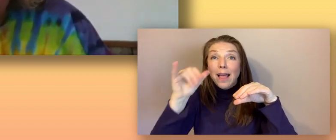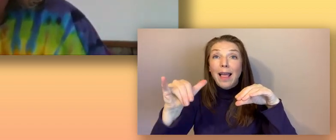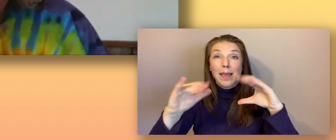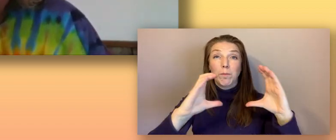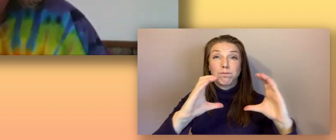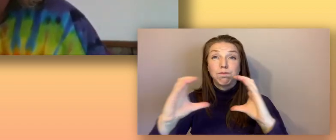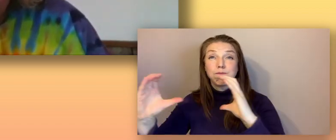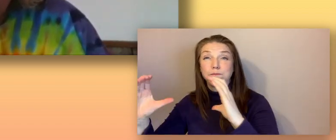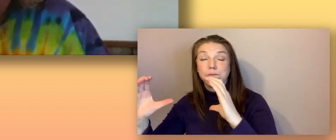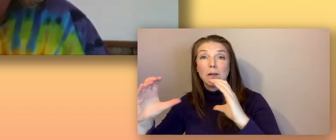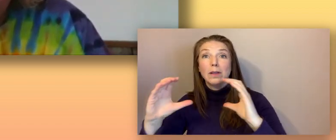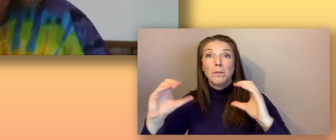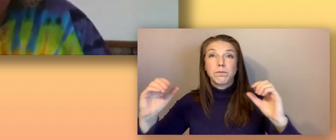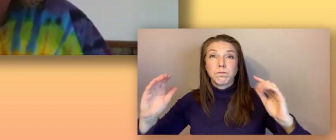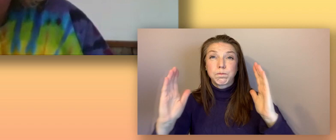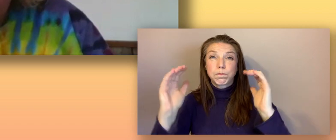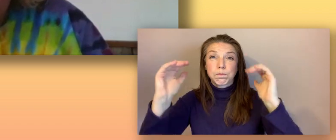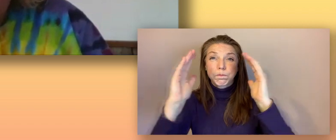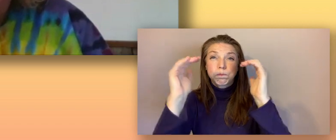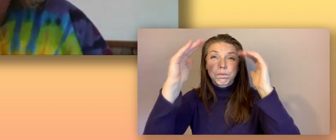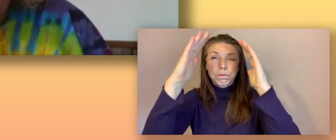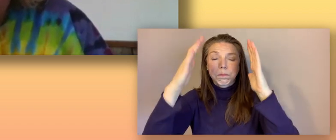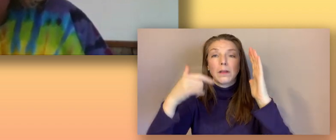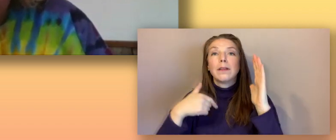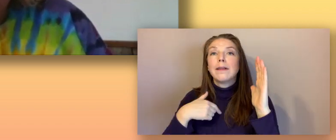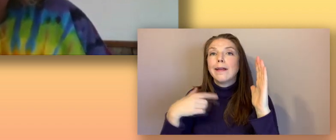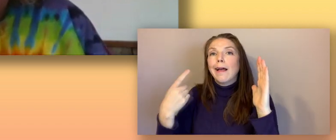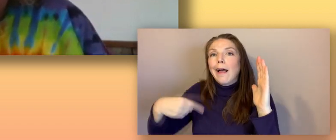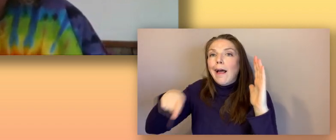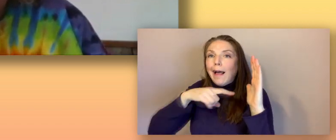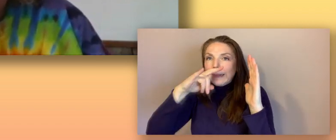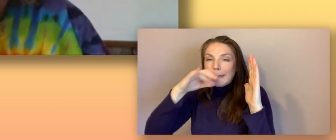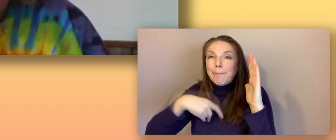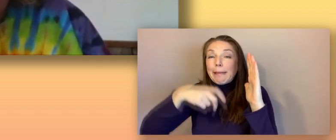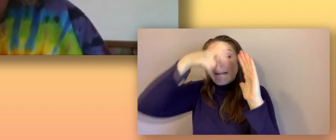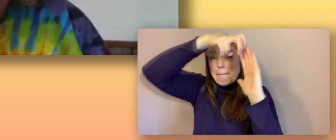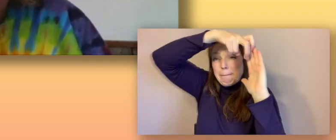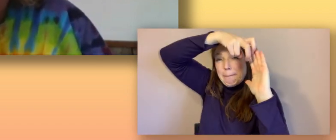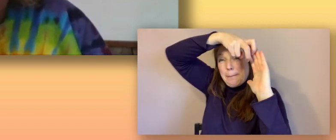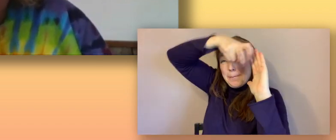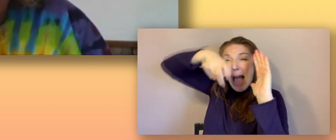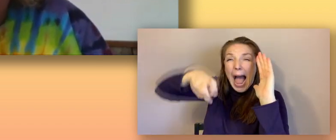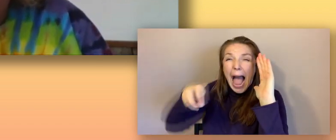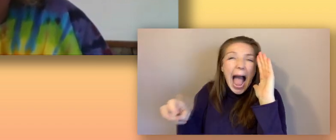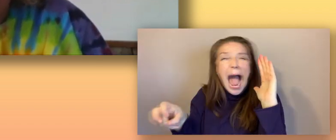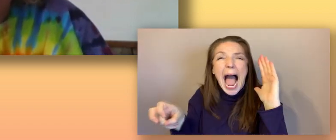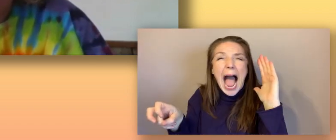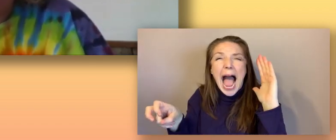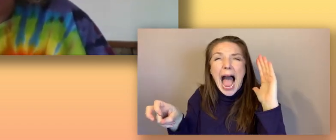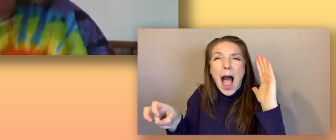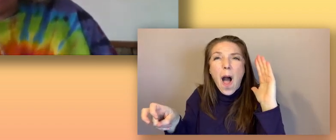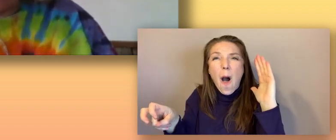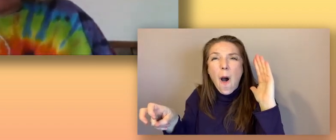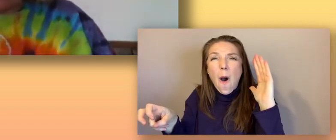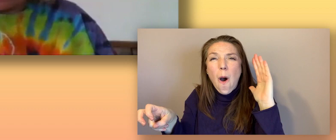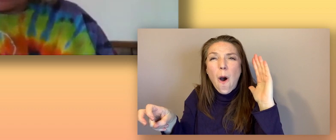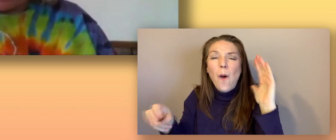bales. Sometimes we kids would climb around in there and slide down the hay bales like a slide on the